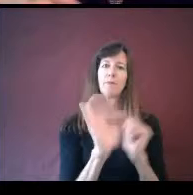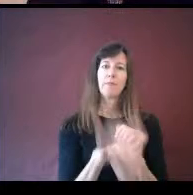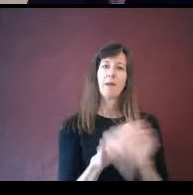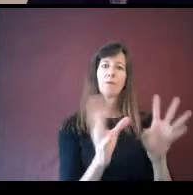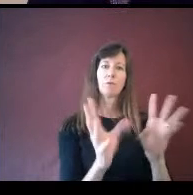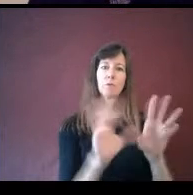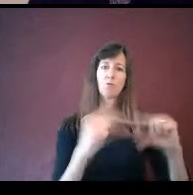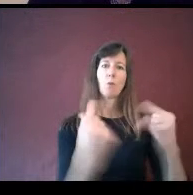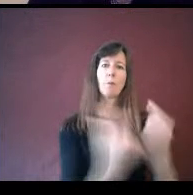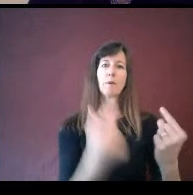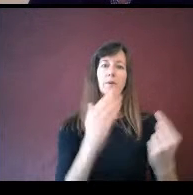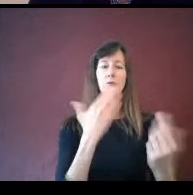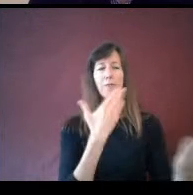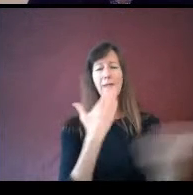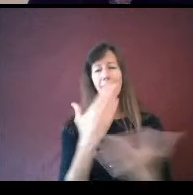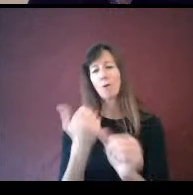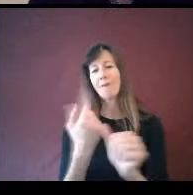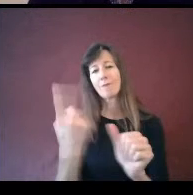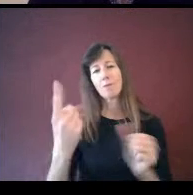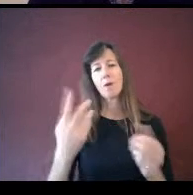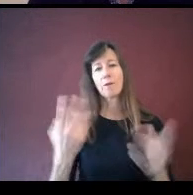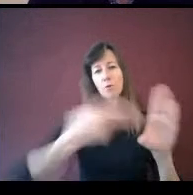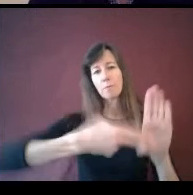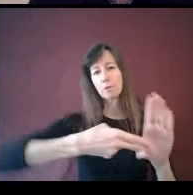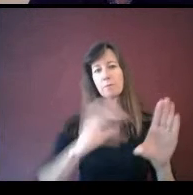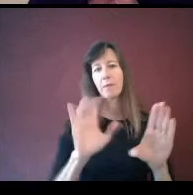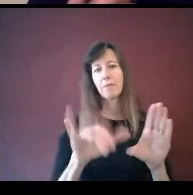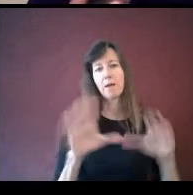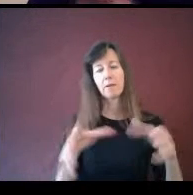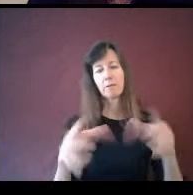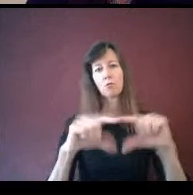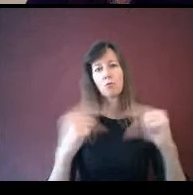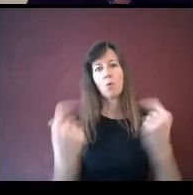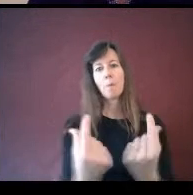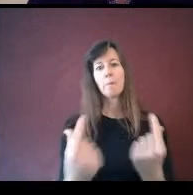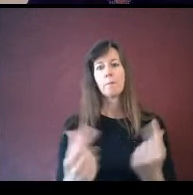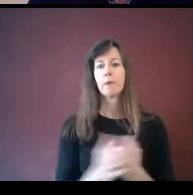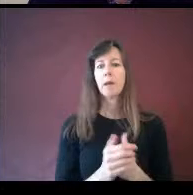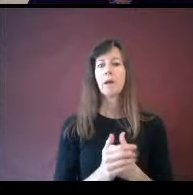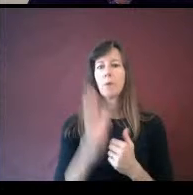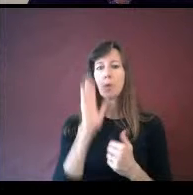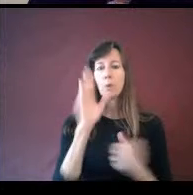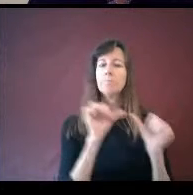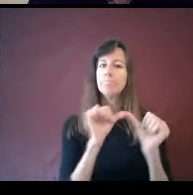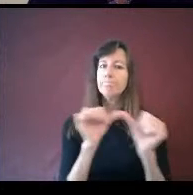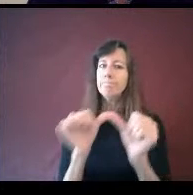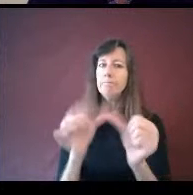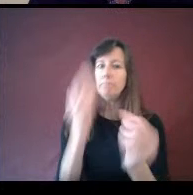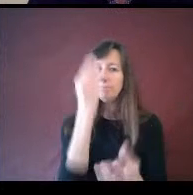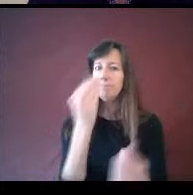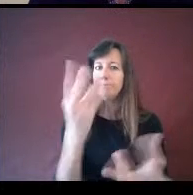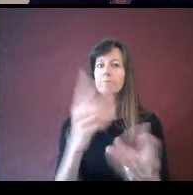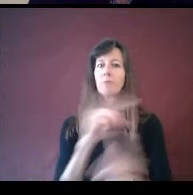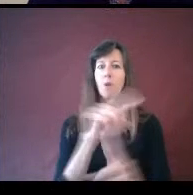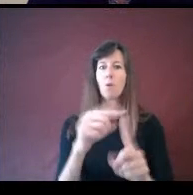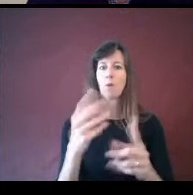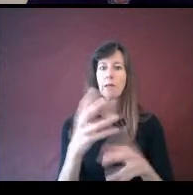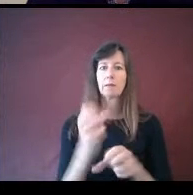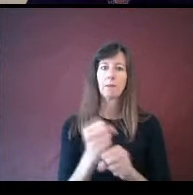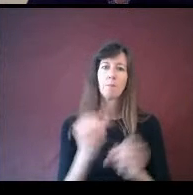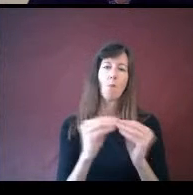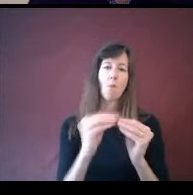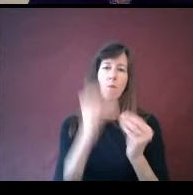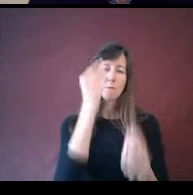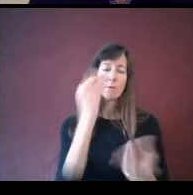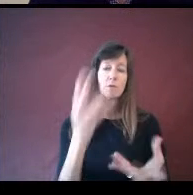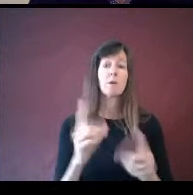be broadening that coalition as we go. I think the key message on vaccines, we've started to get more and more inquiries